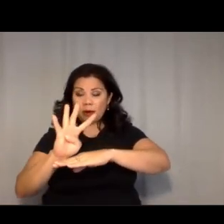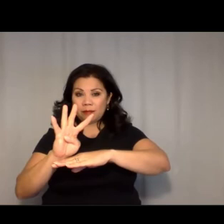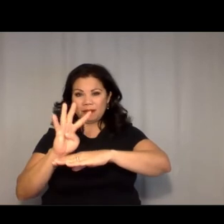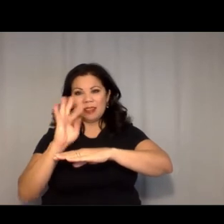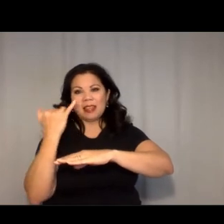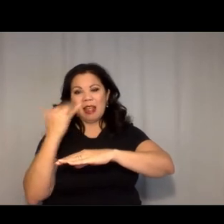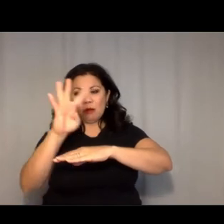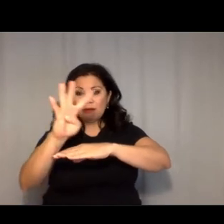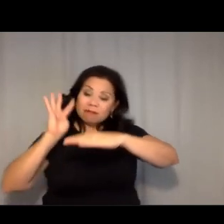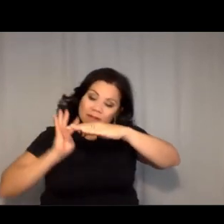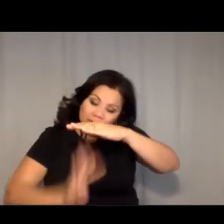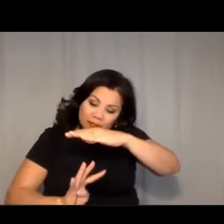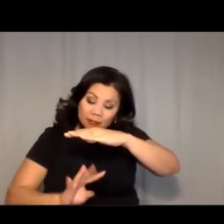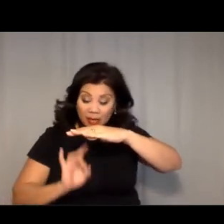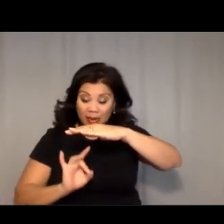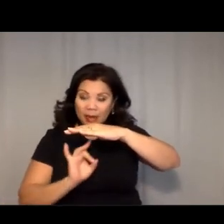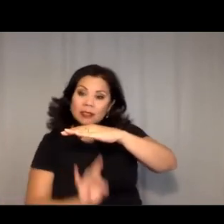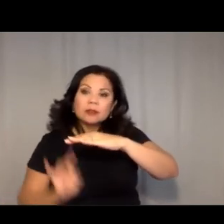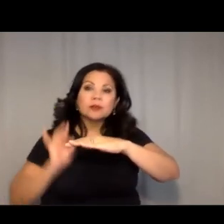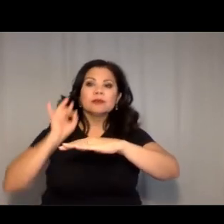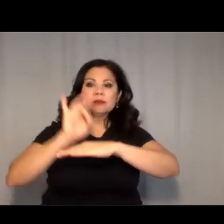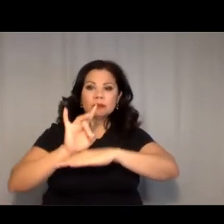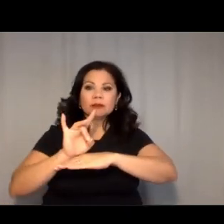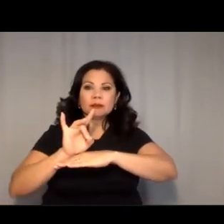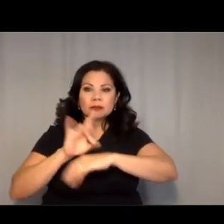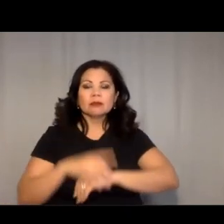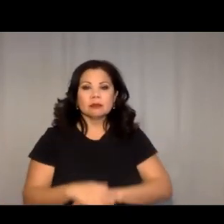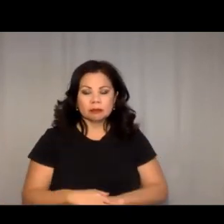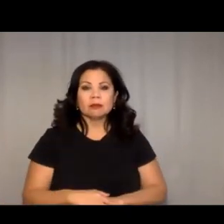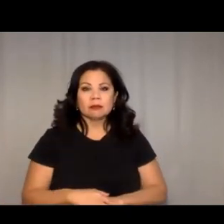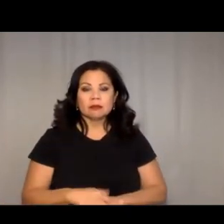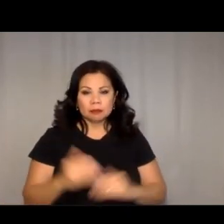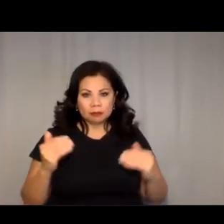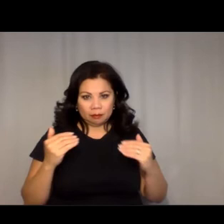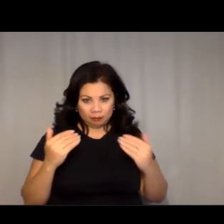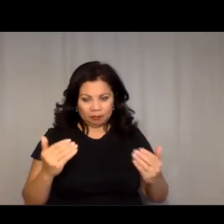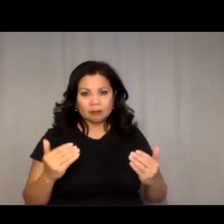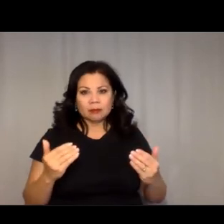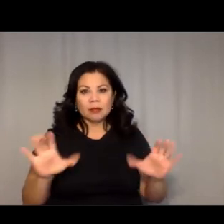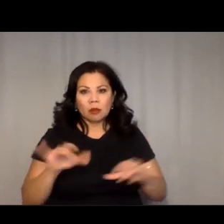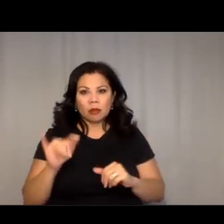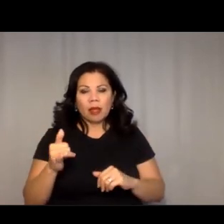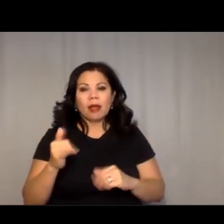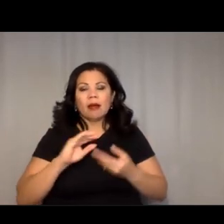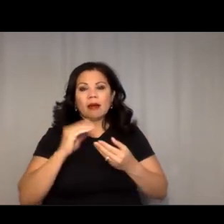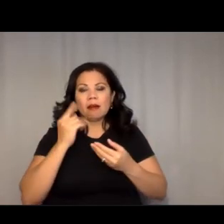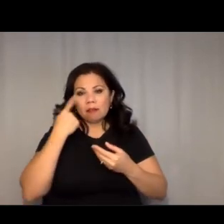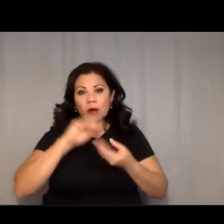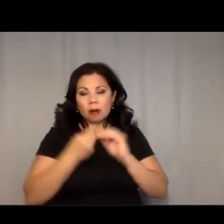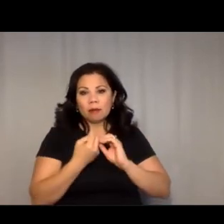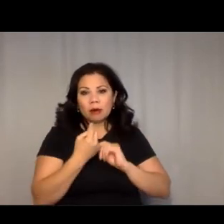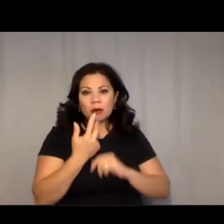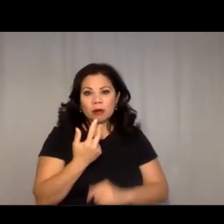The denominator was 8, now the numerator is 8. Okay, so go ahead and do keep, change, flip for number